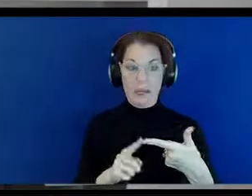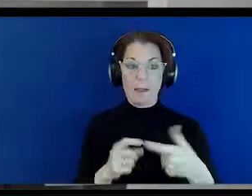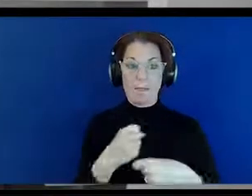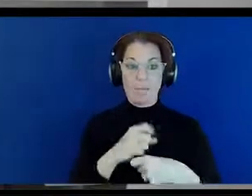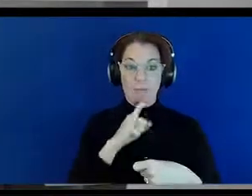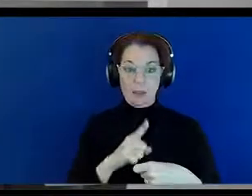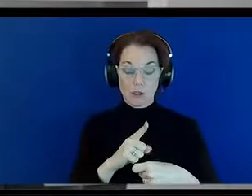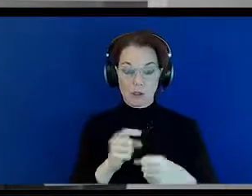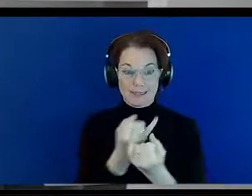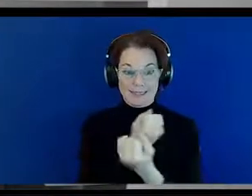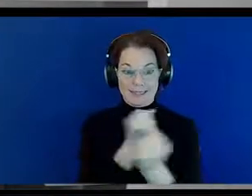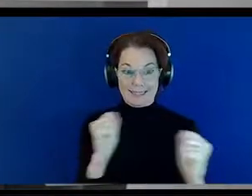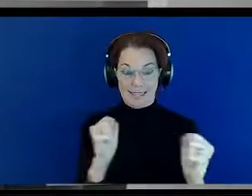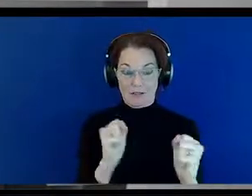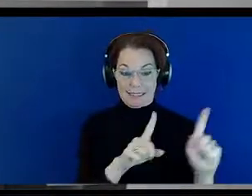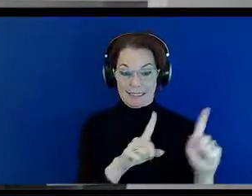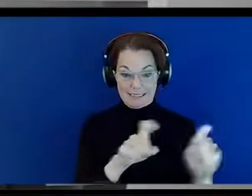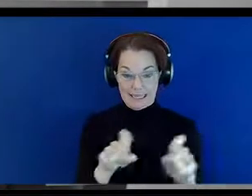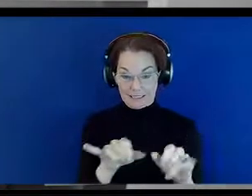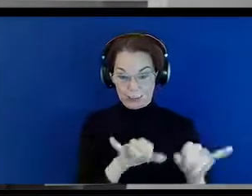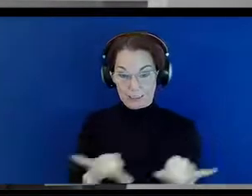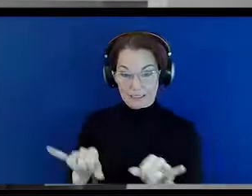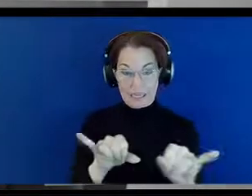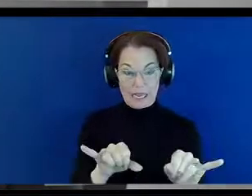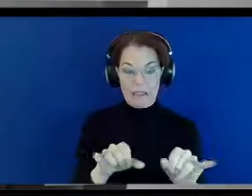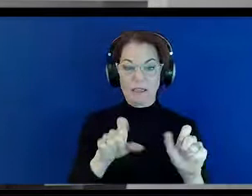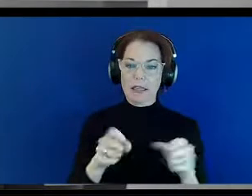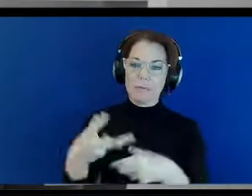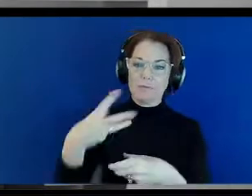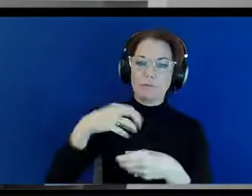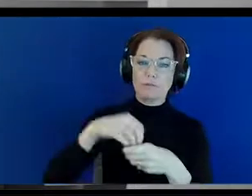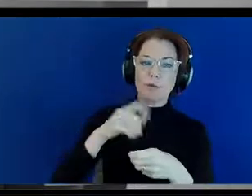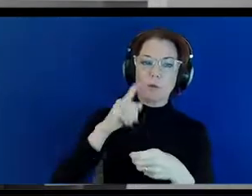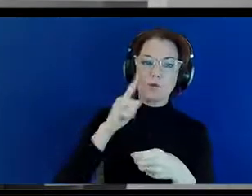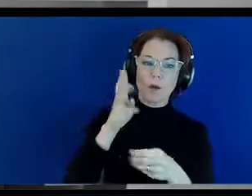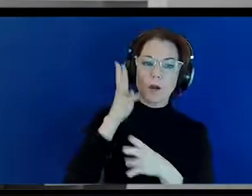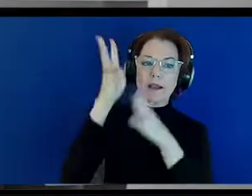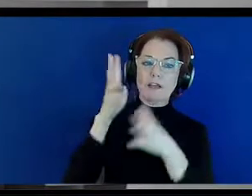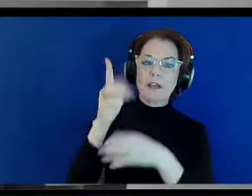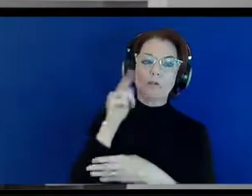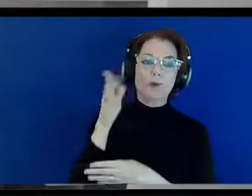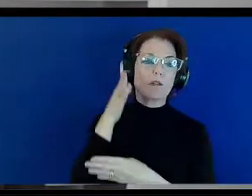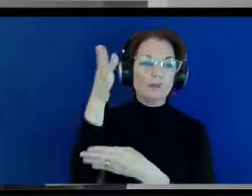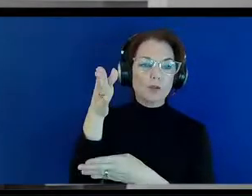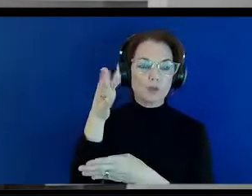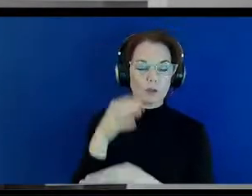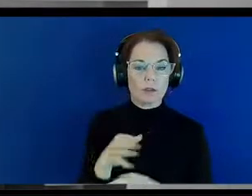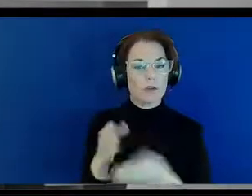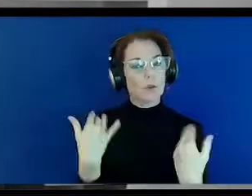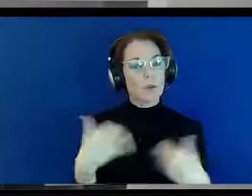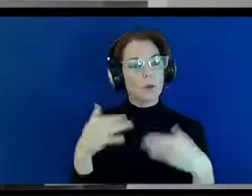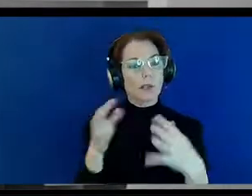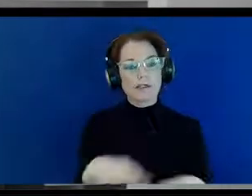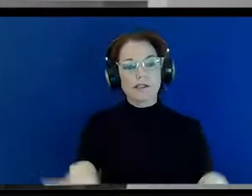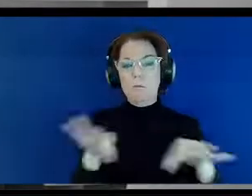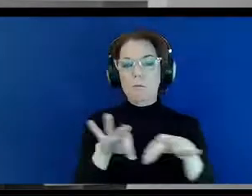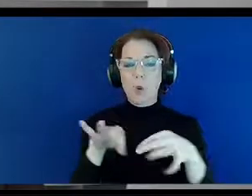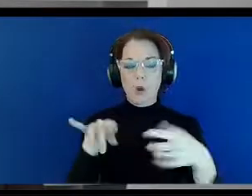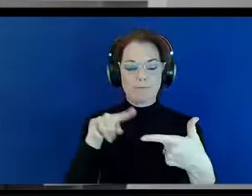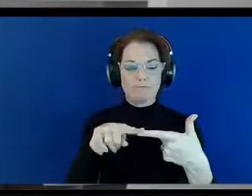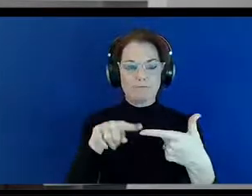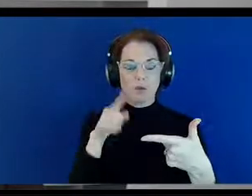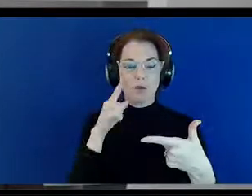testing standards can be adapted to incorporate such innovations in the future. That's a vital component of a